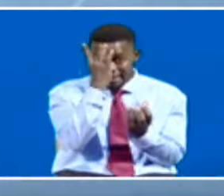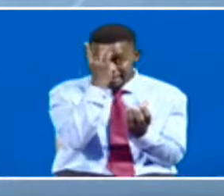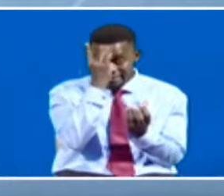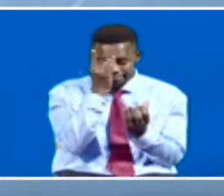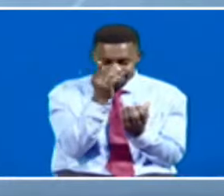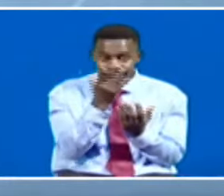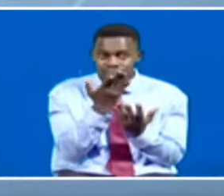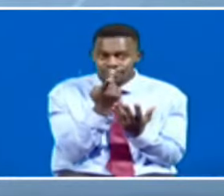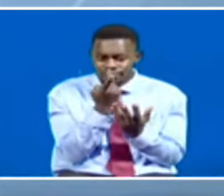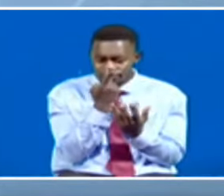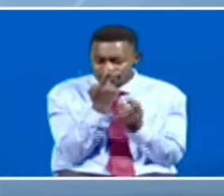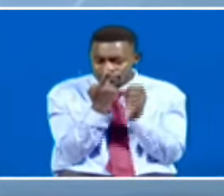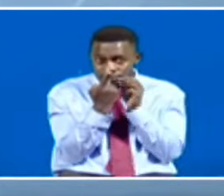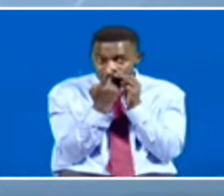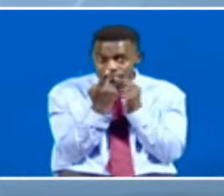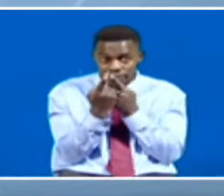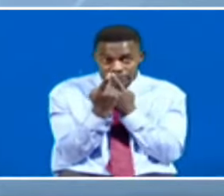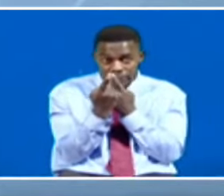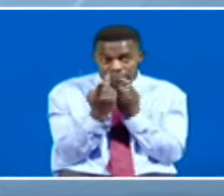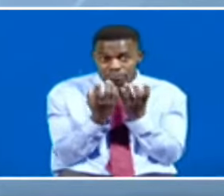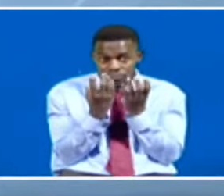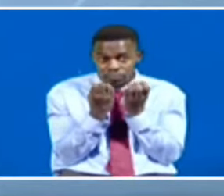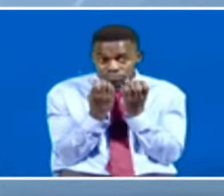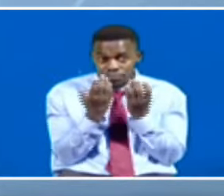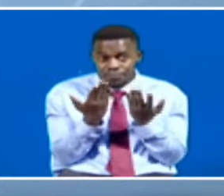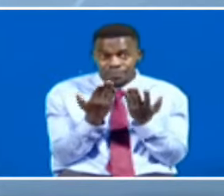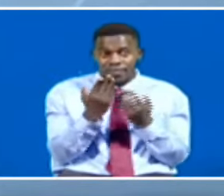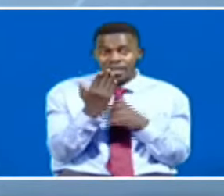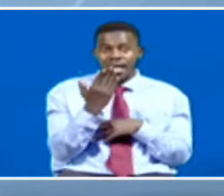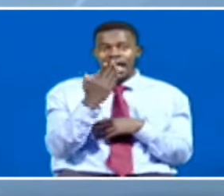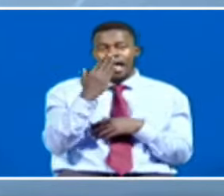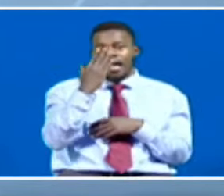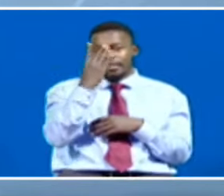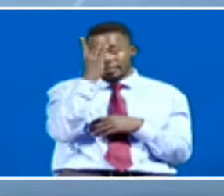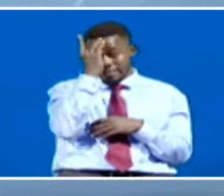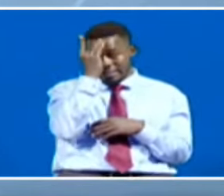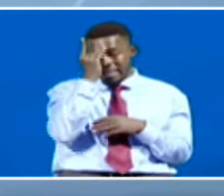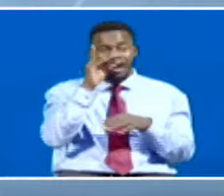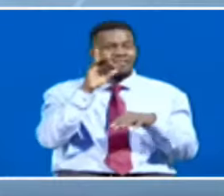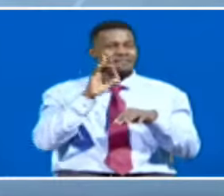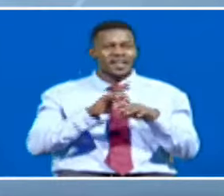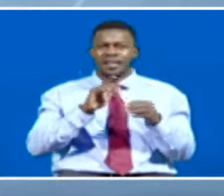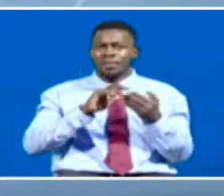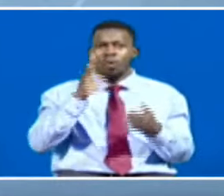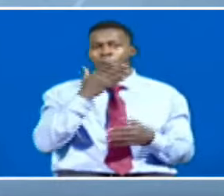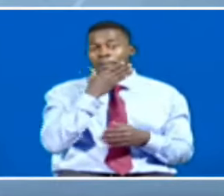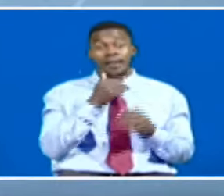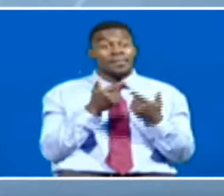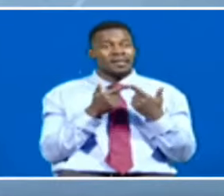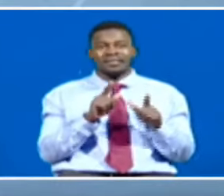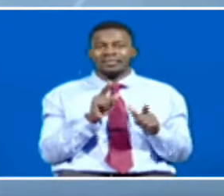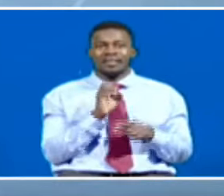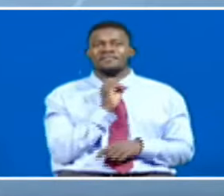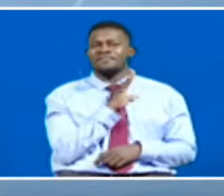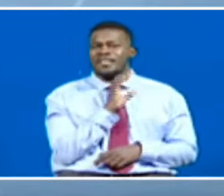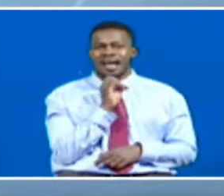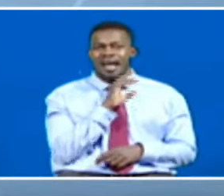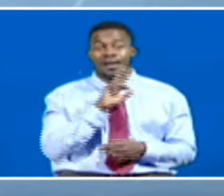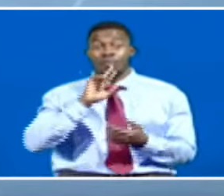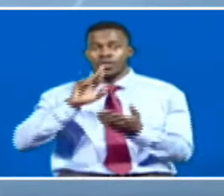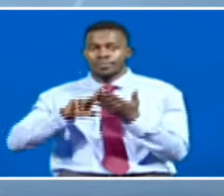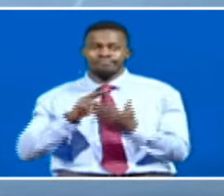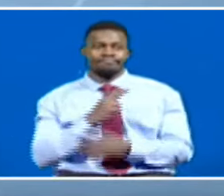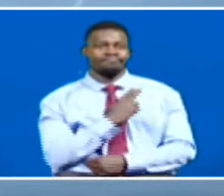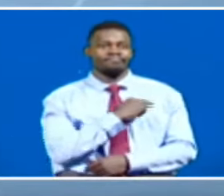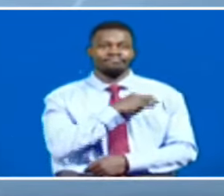disease that affected several men who shy away from seeking treatment, many not aware that treatment is